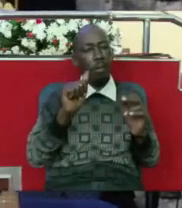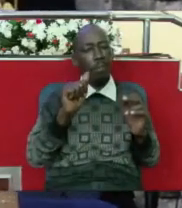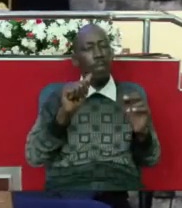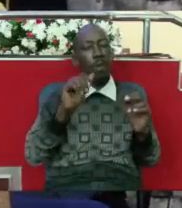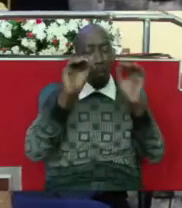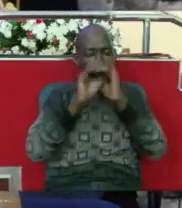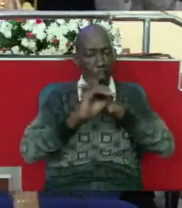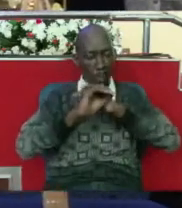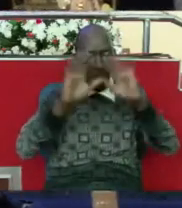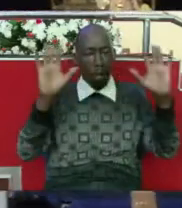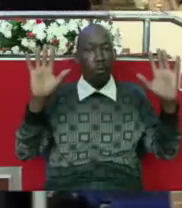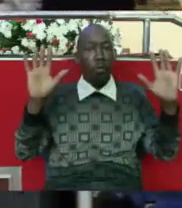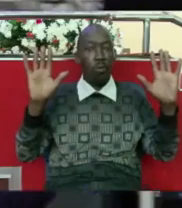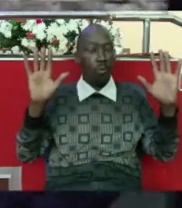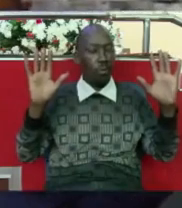miracle.